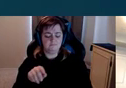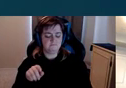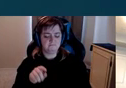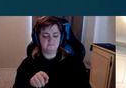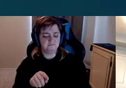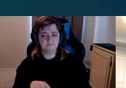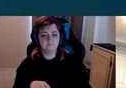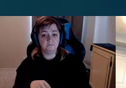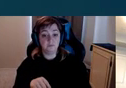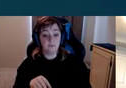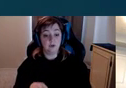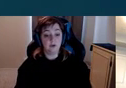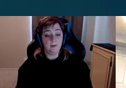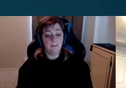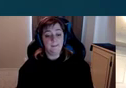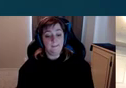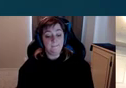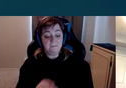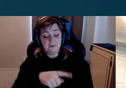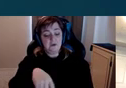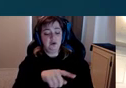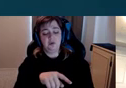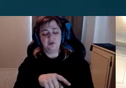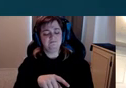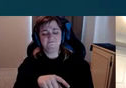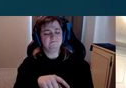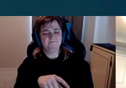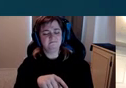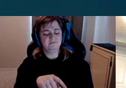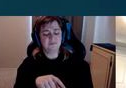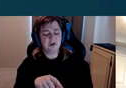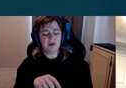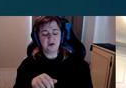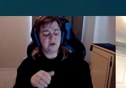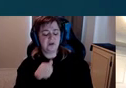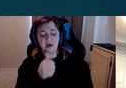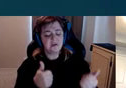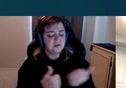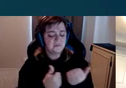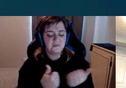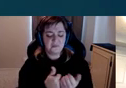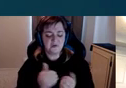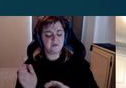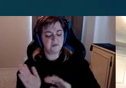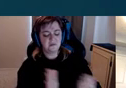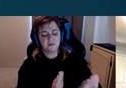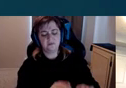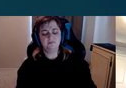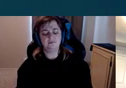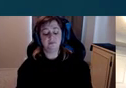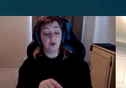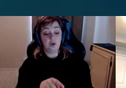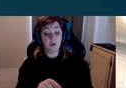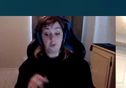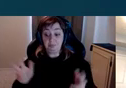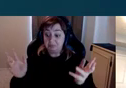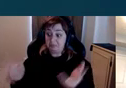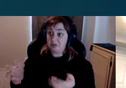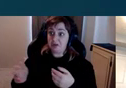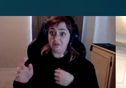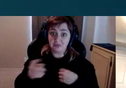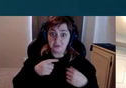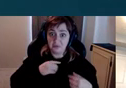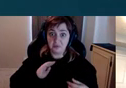when my family left. They saw us as traitors for leaving Afghanistan and abandoning the country. In fact,